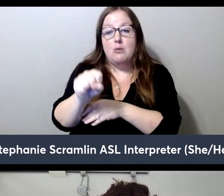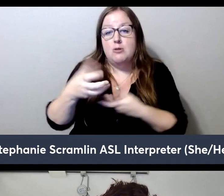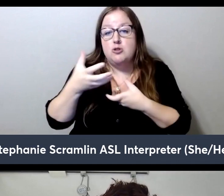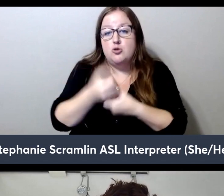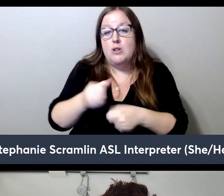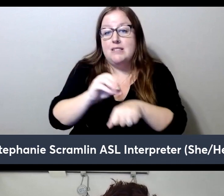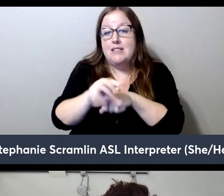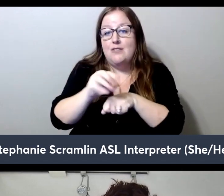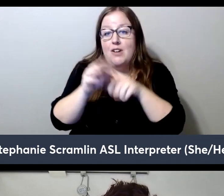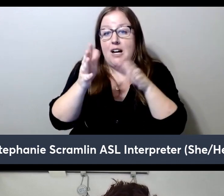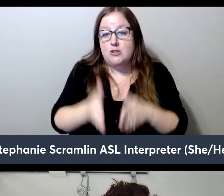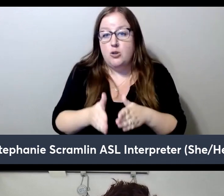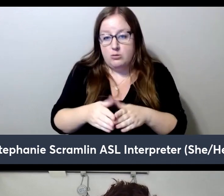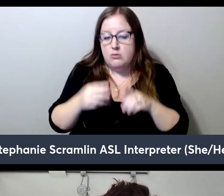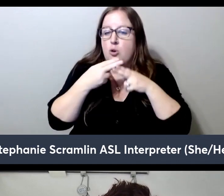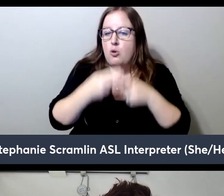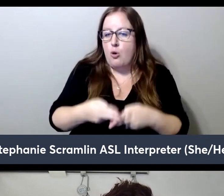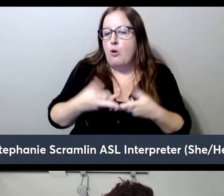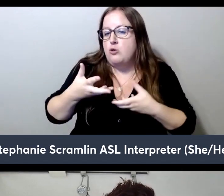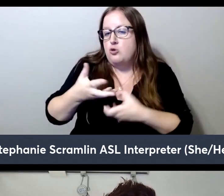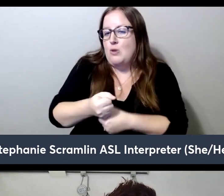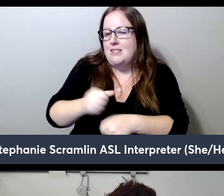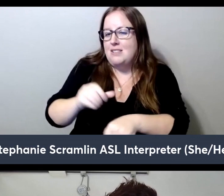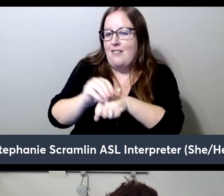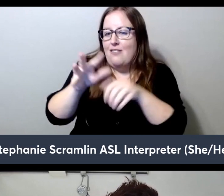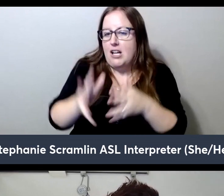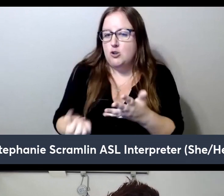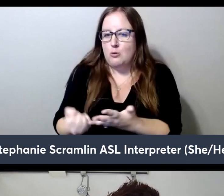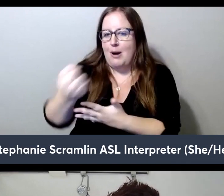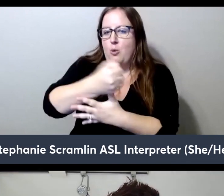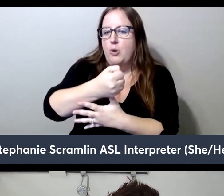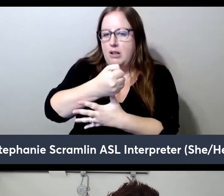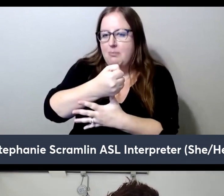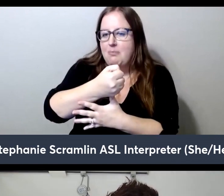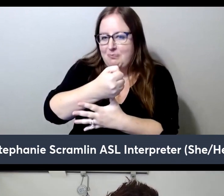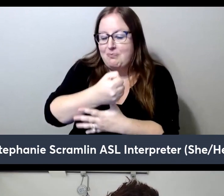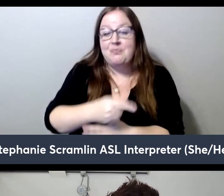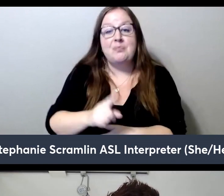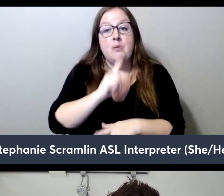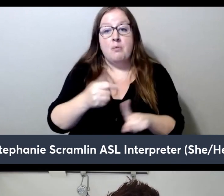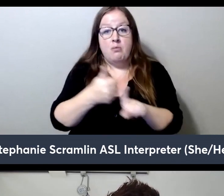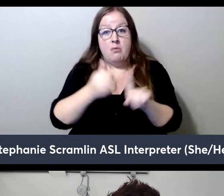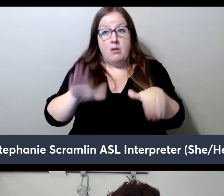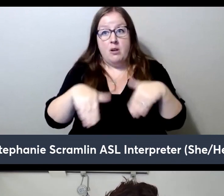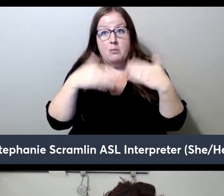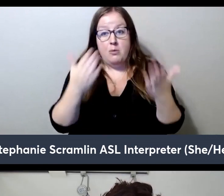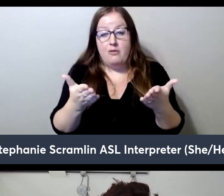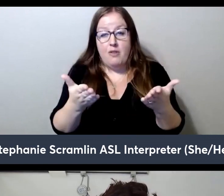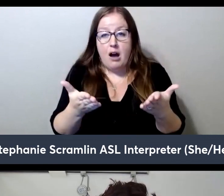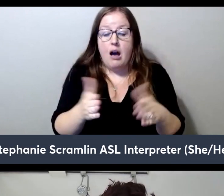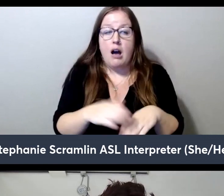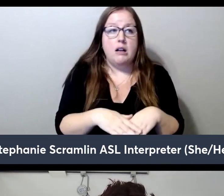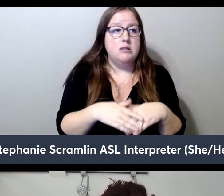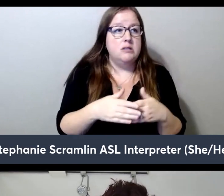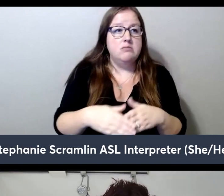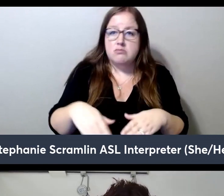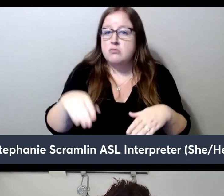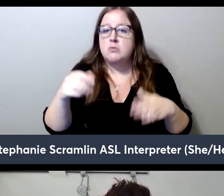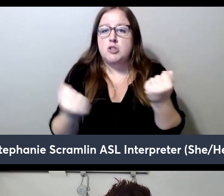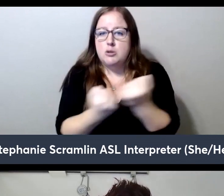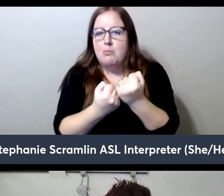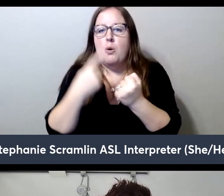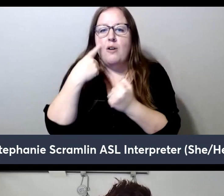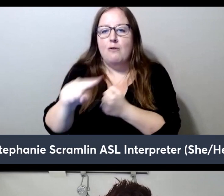Advisor called Trusted Advisor Priority. It provides enterprise support